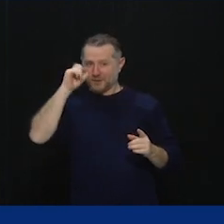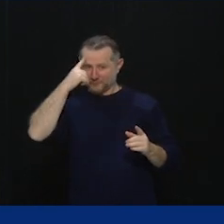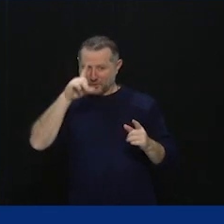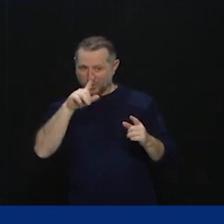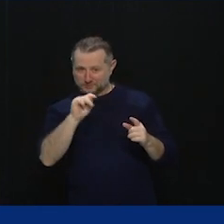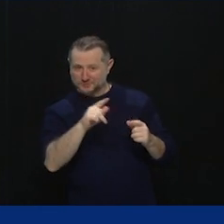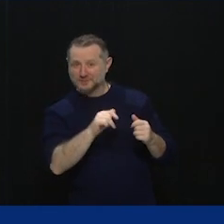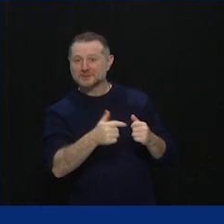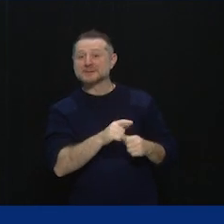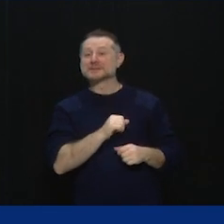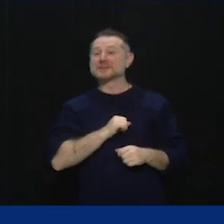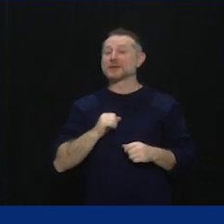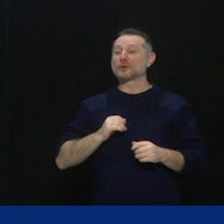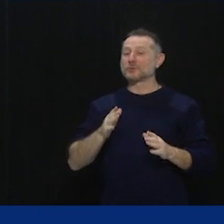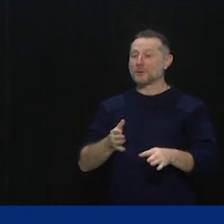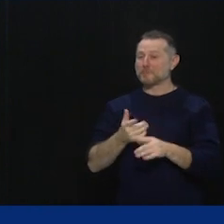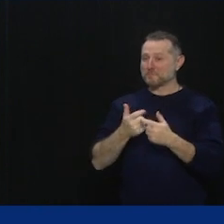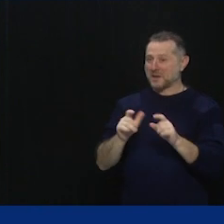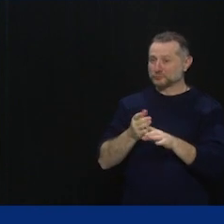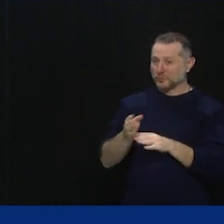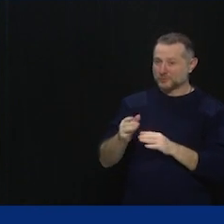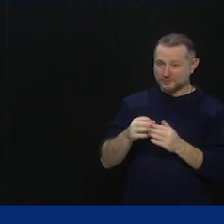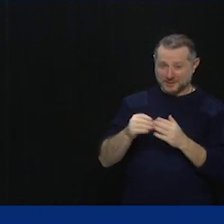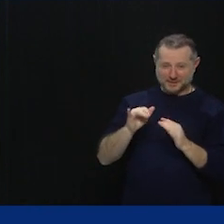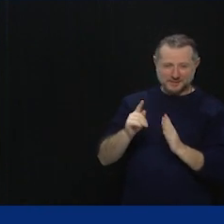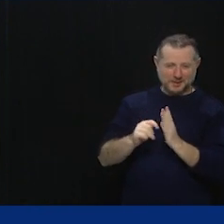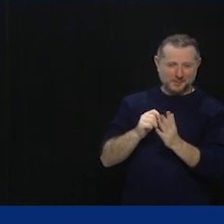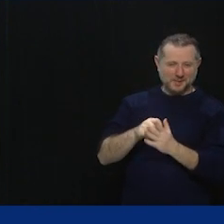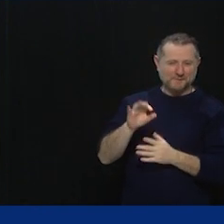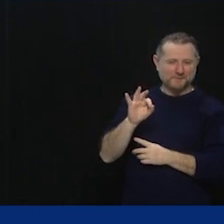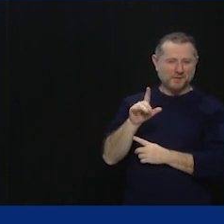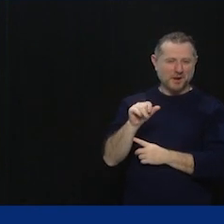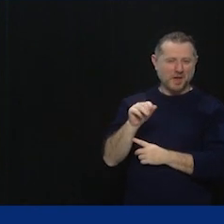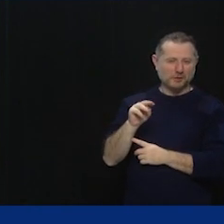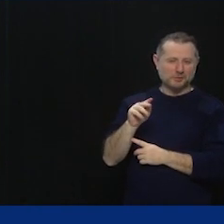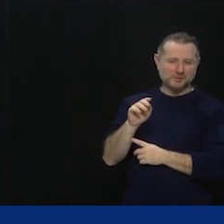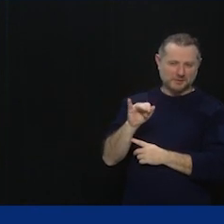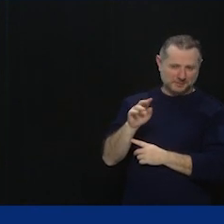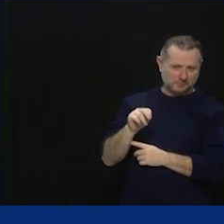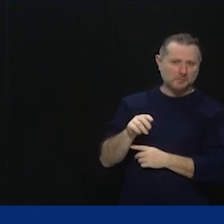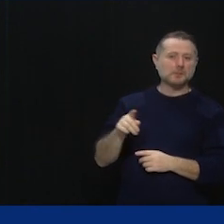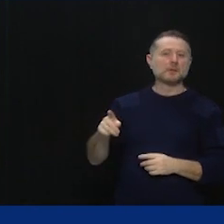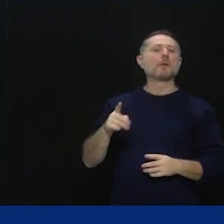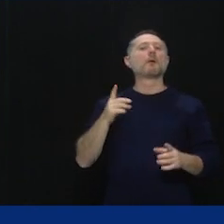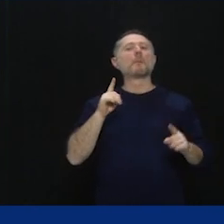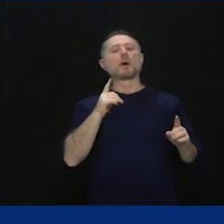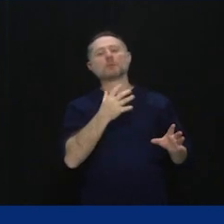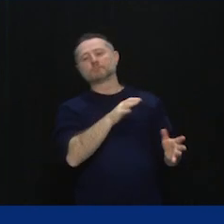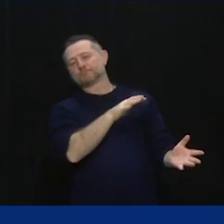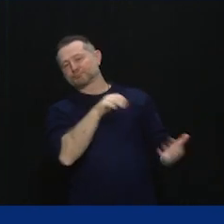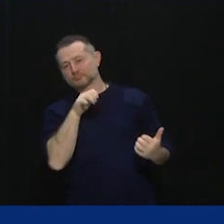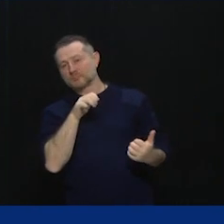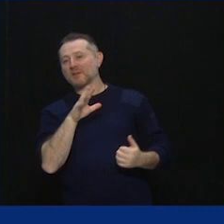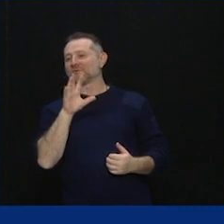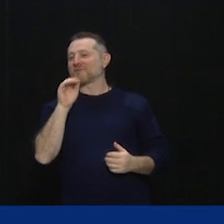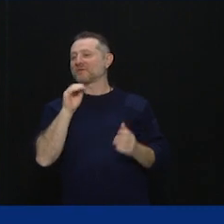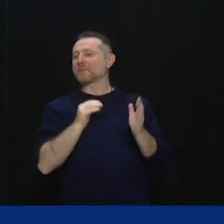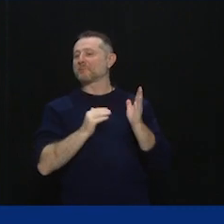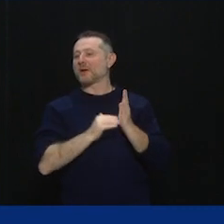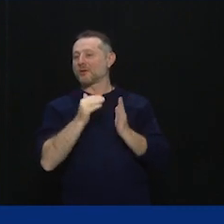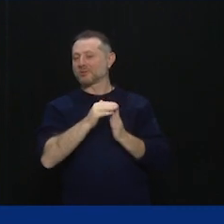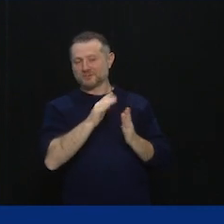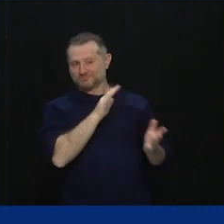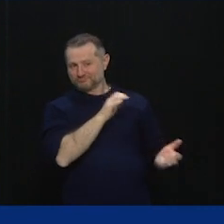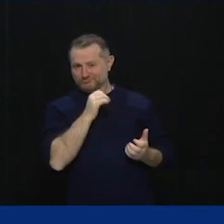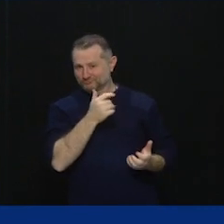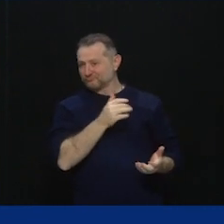passed legislation to include a $50 million grant to help pay for that parking infrastructure that makes this project and those type of uses